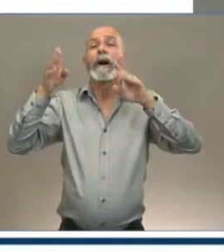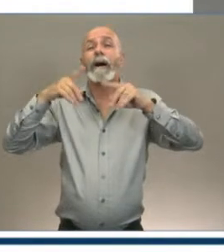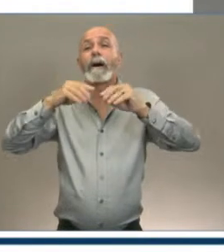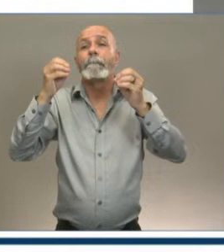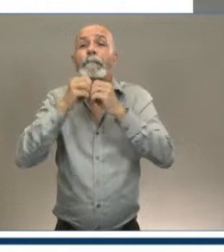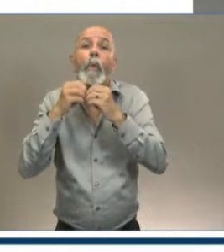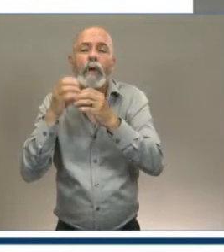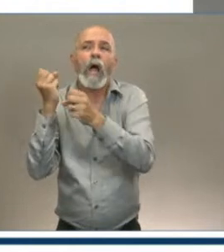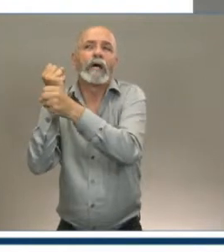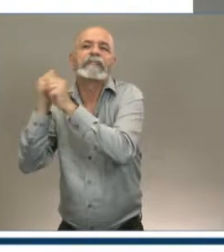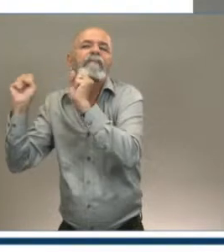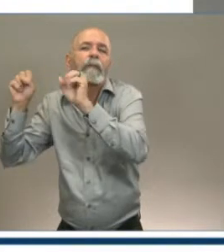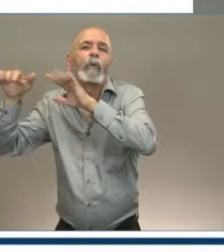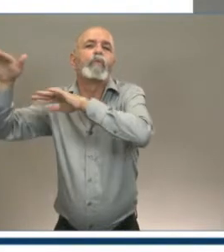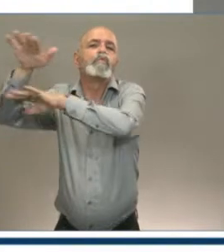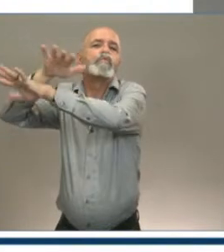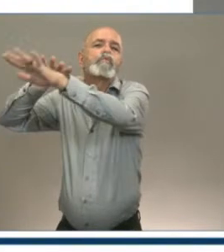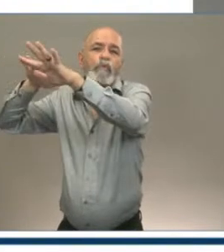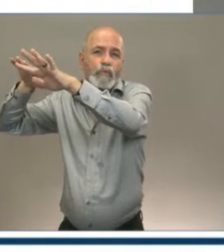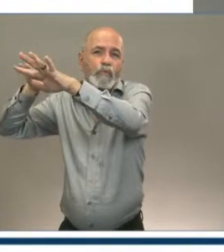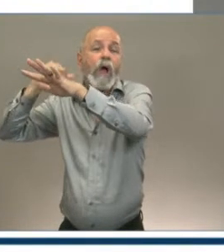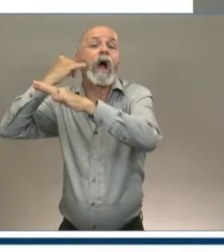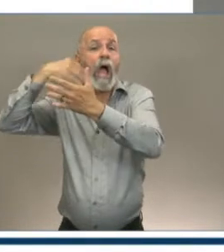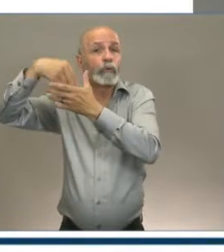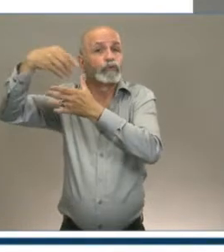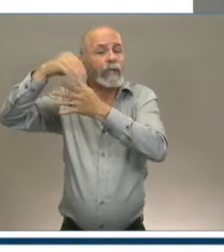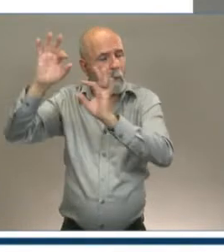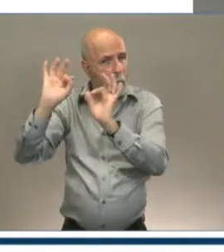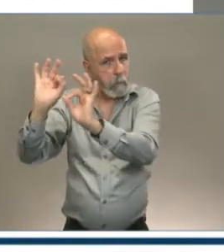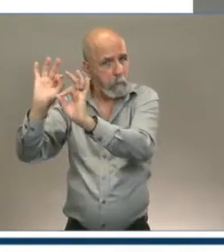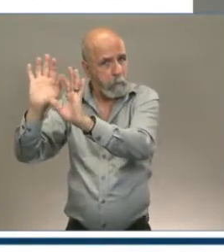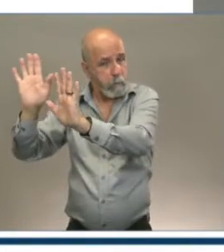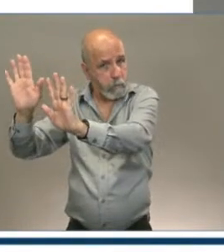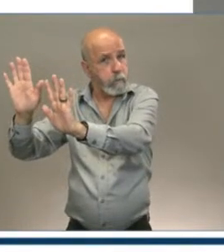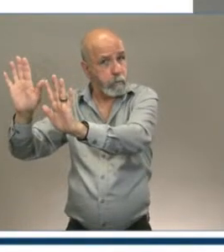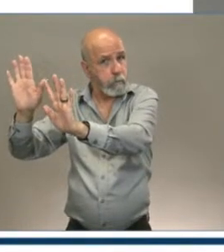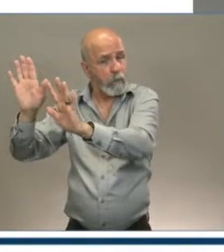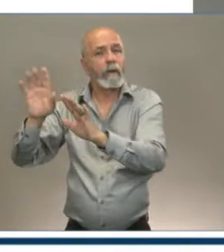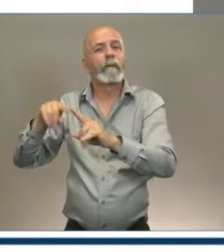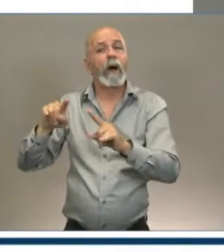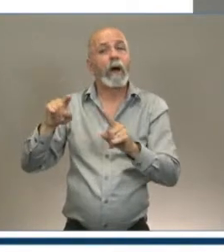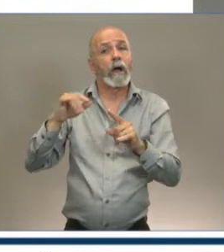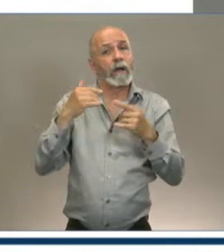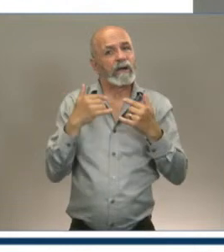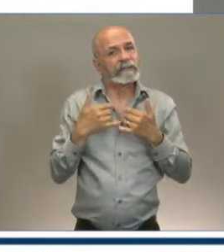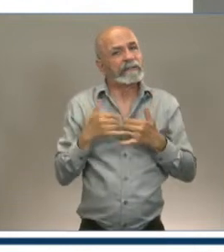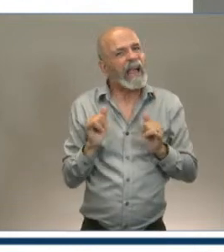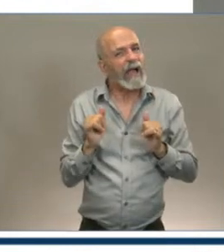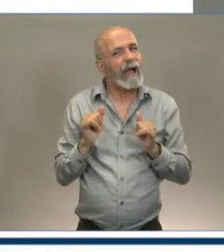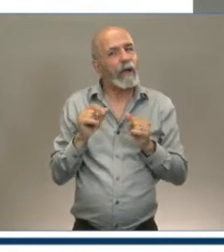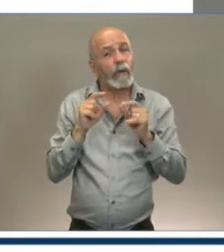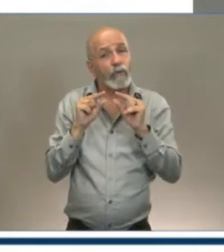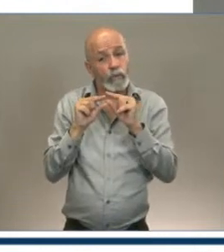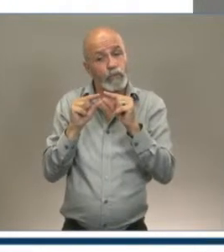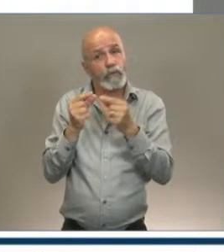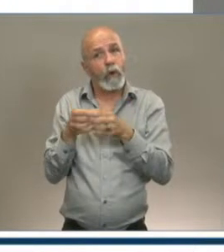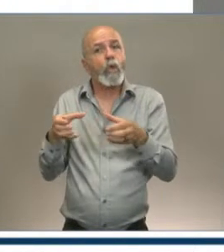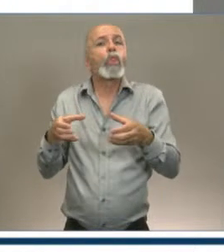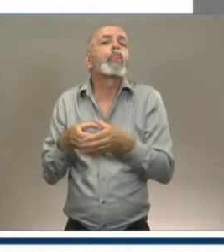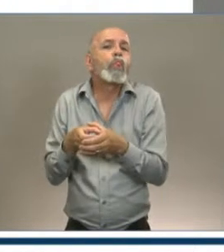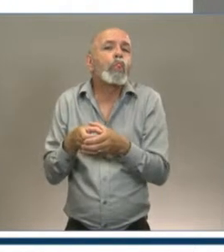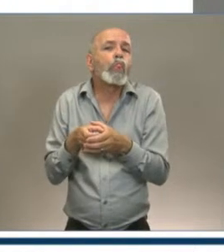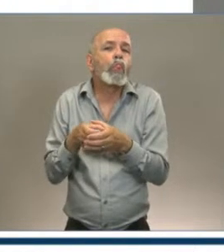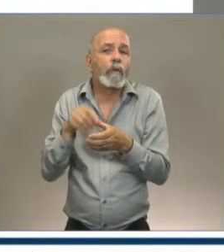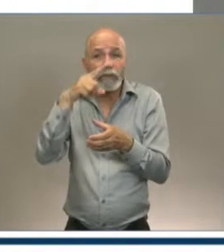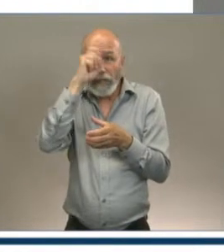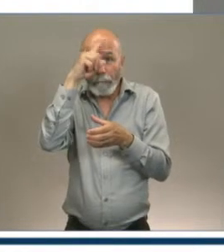less restrictive if they're outdoors rather than indoors. But we're still going to have to stay in relatively small groups throughout the summer. But